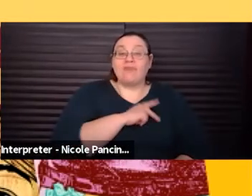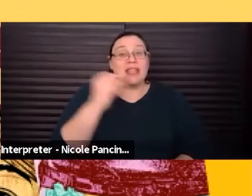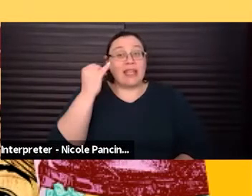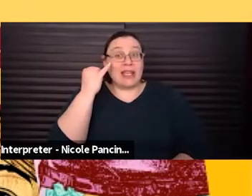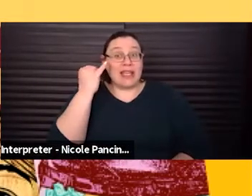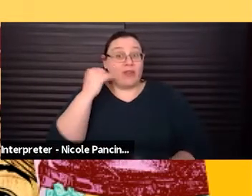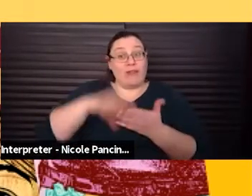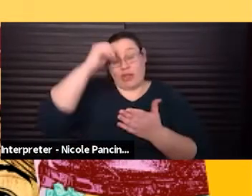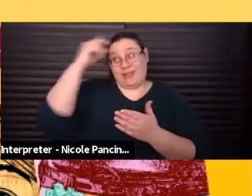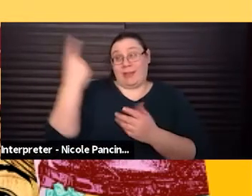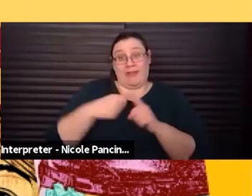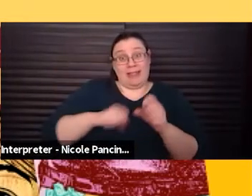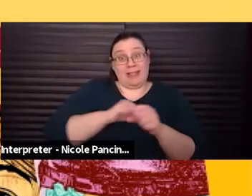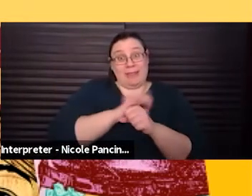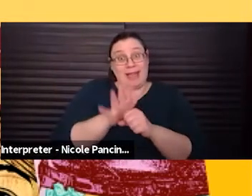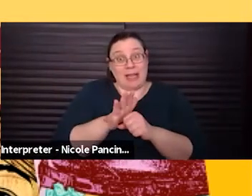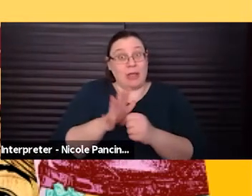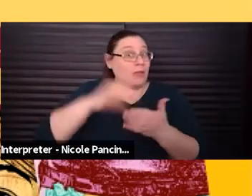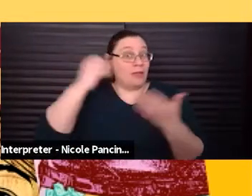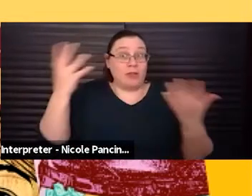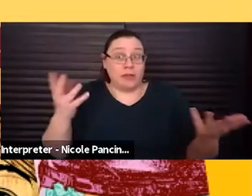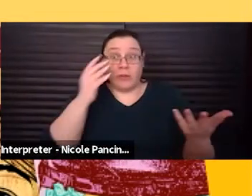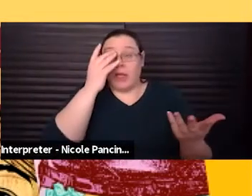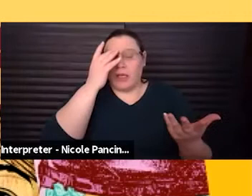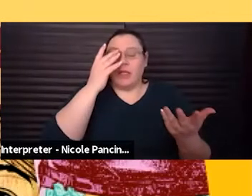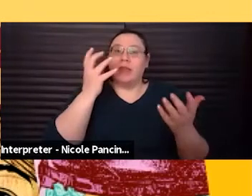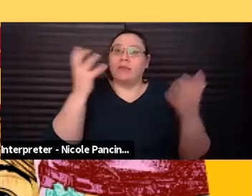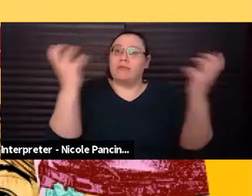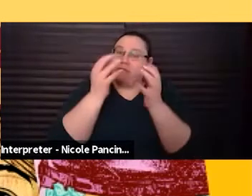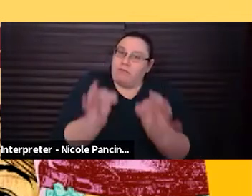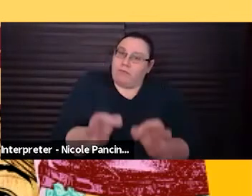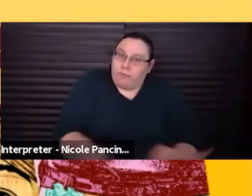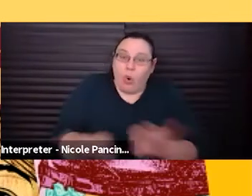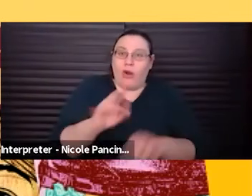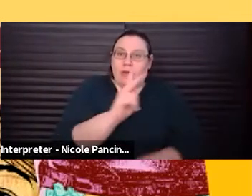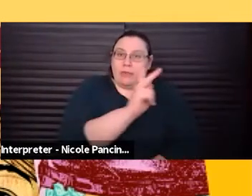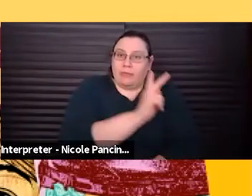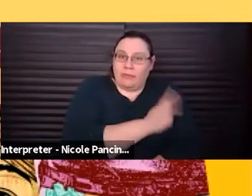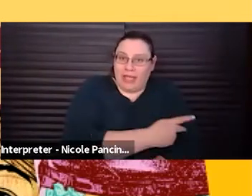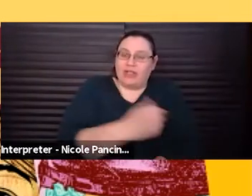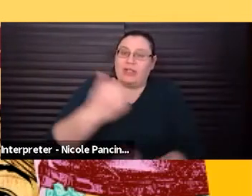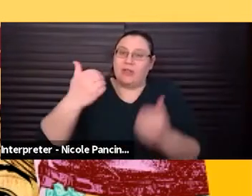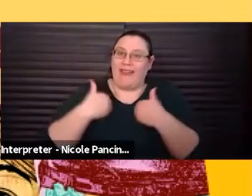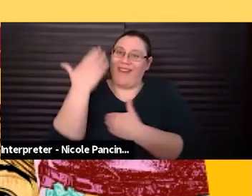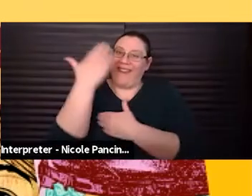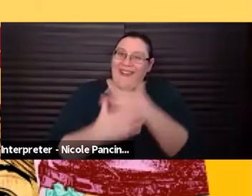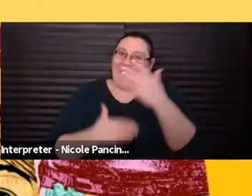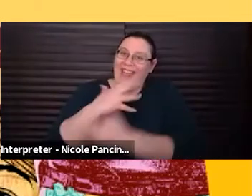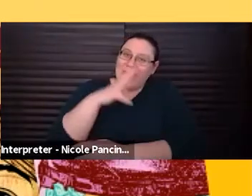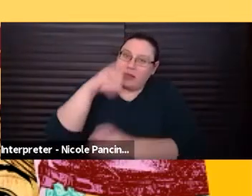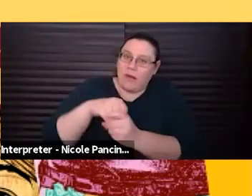us anything, it has, it is how important it is for patients to have hands-on